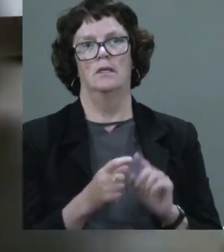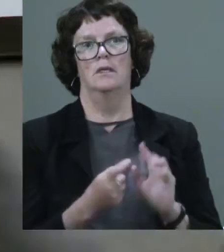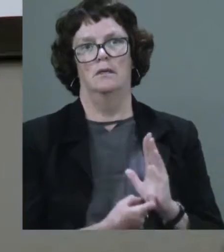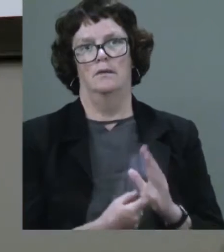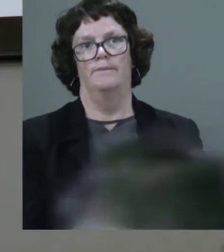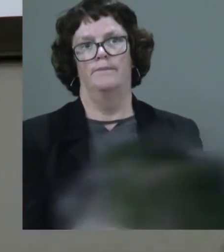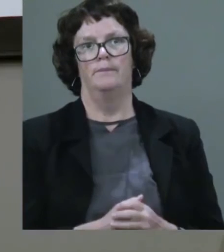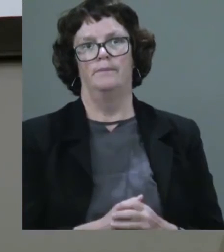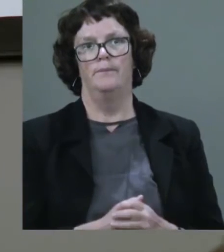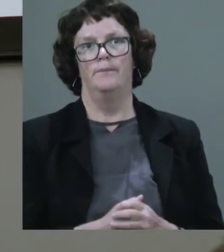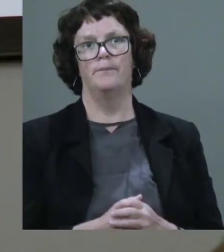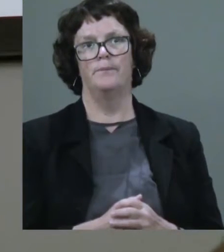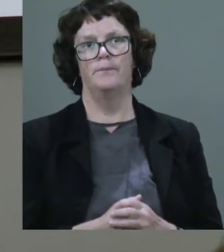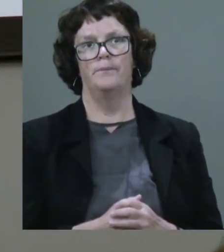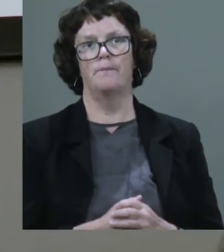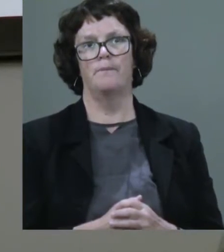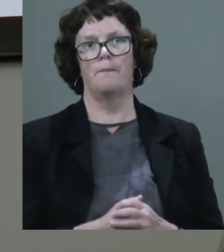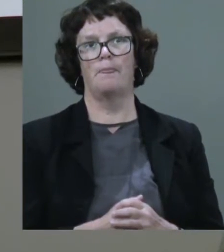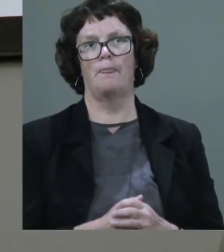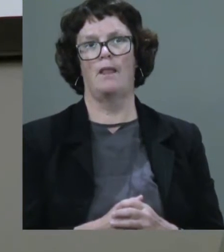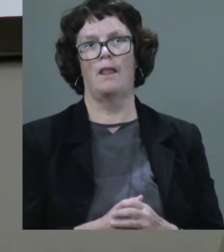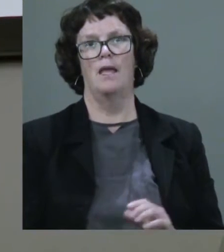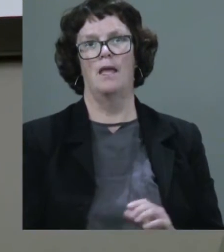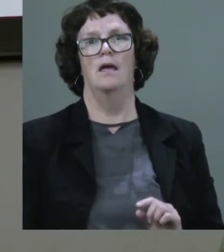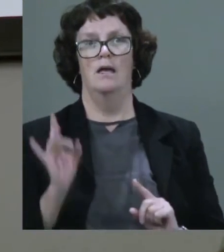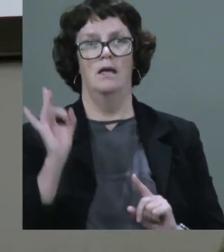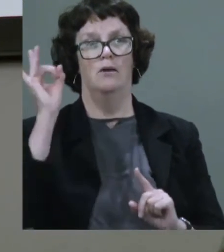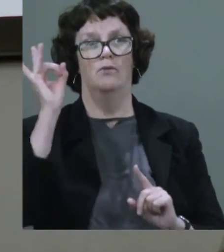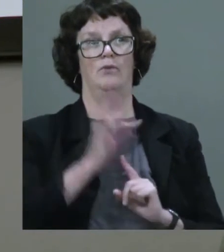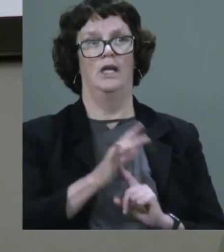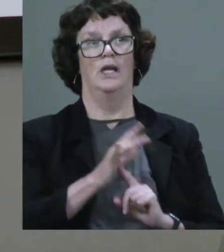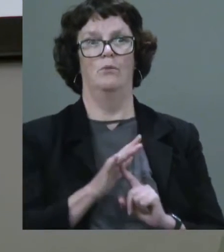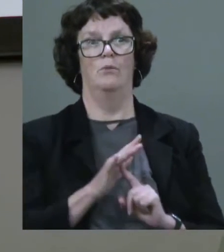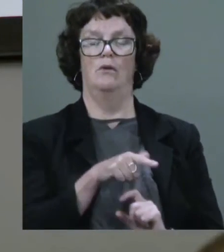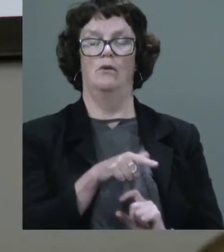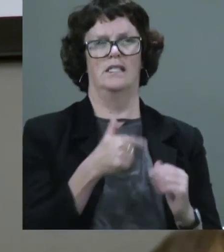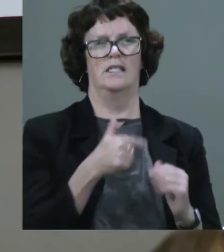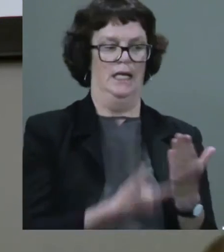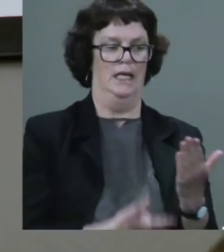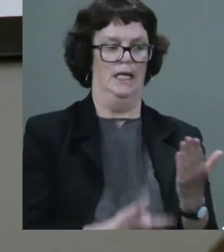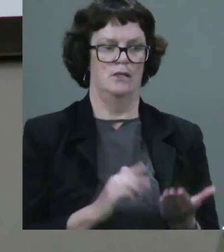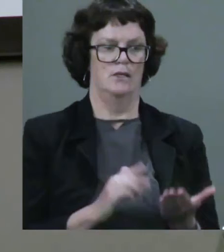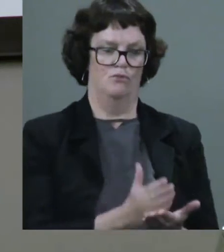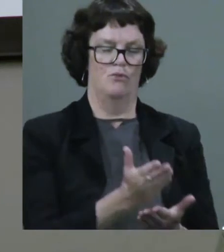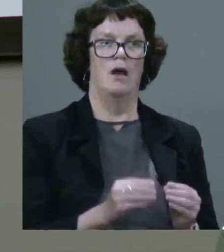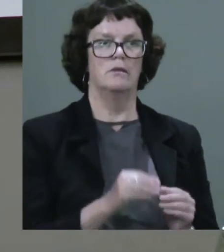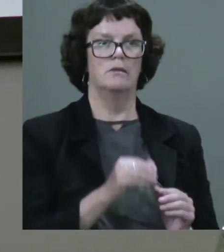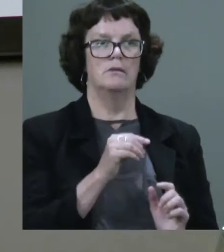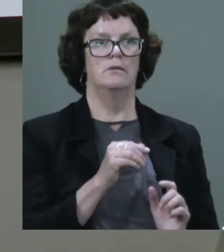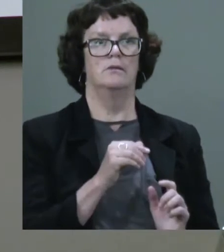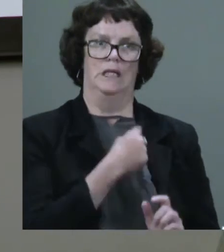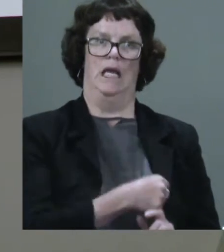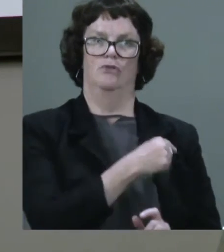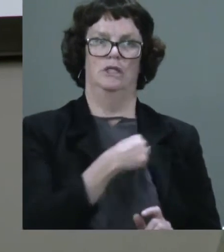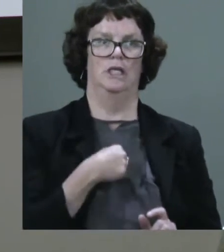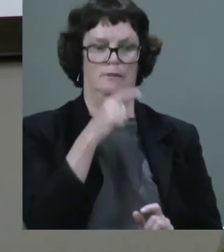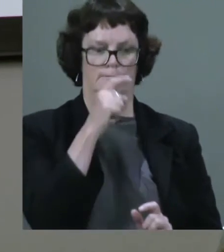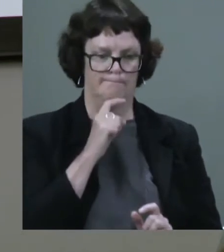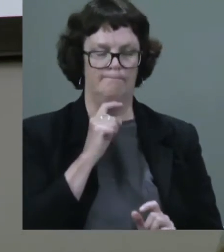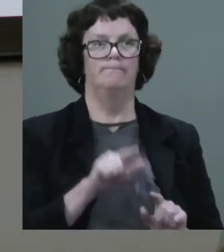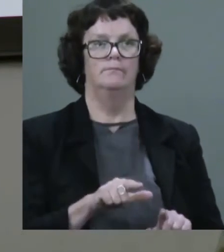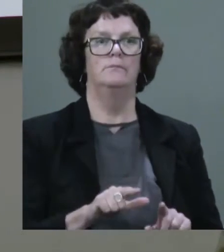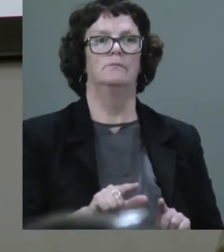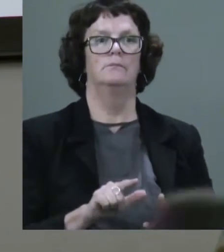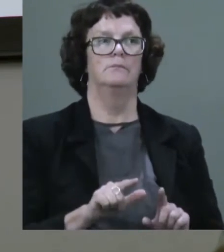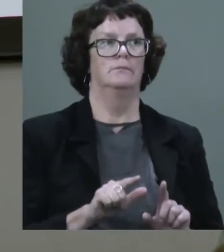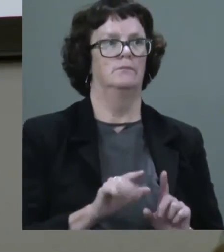Disabilities. And it's fundamentally a list of rights that guaranteed to people with disabilities to improve their access to an